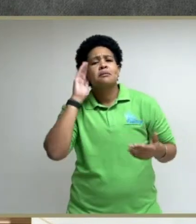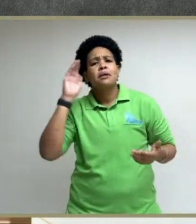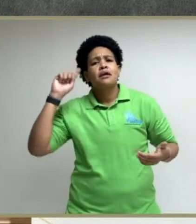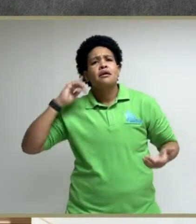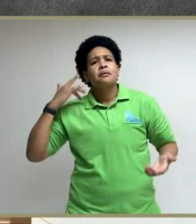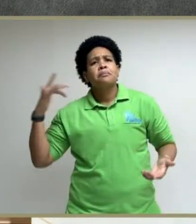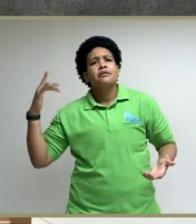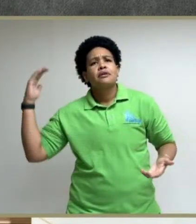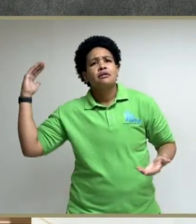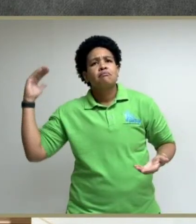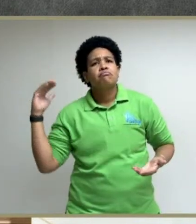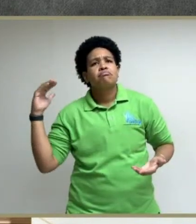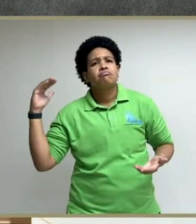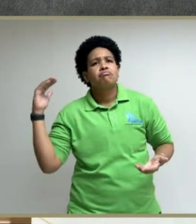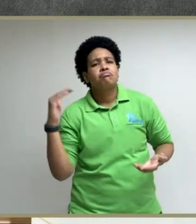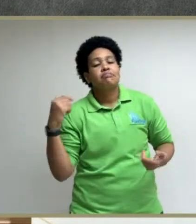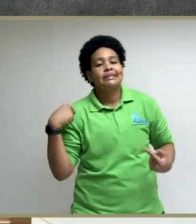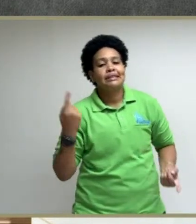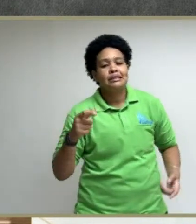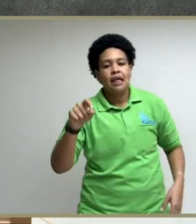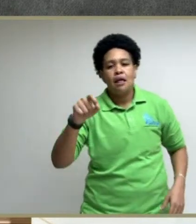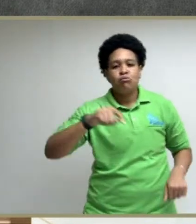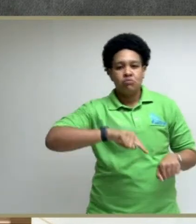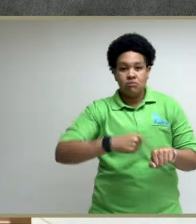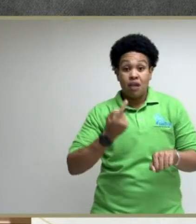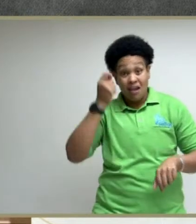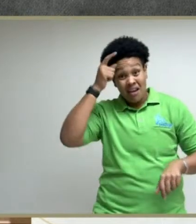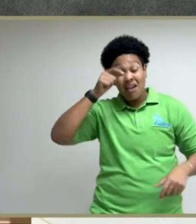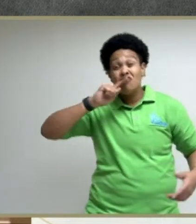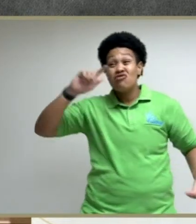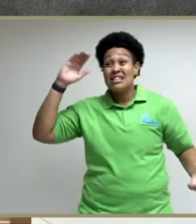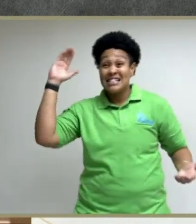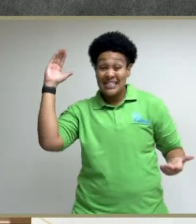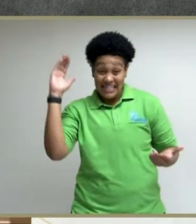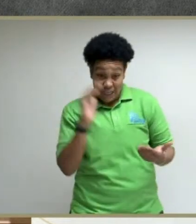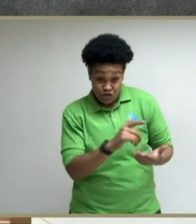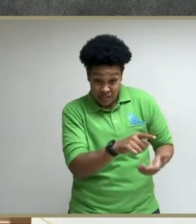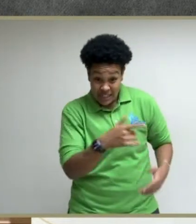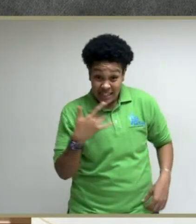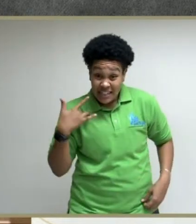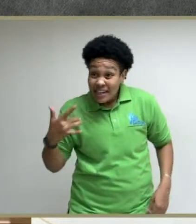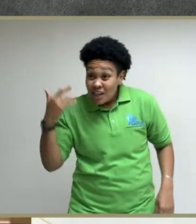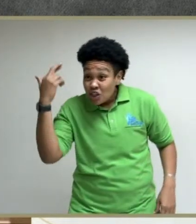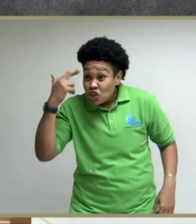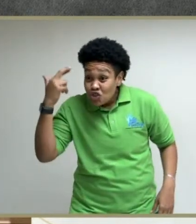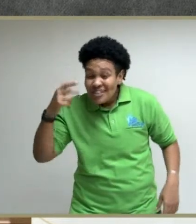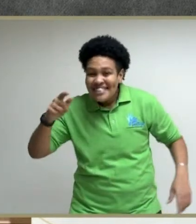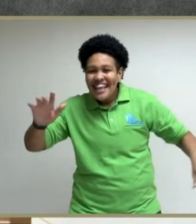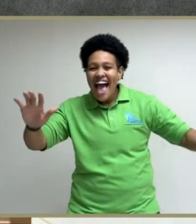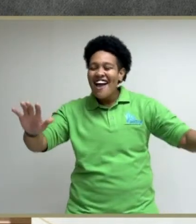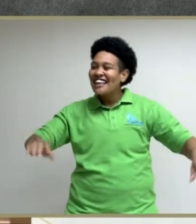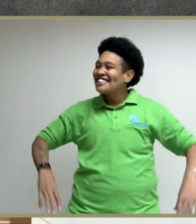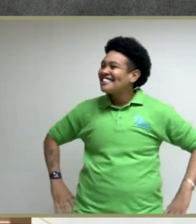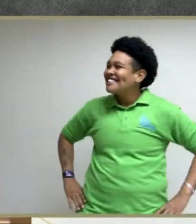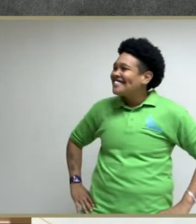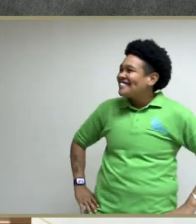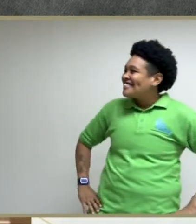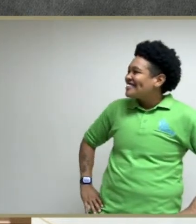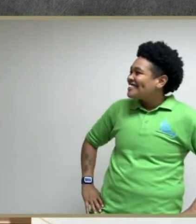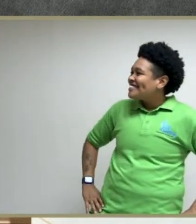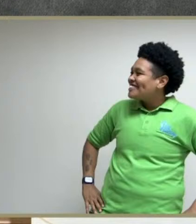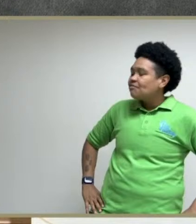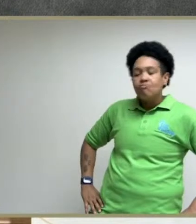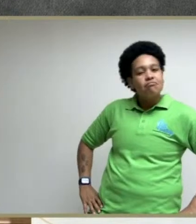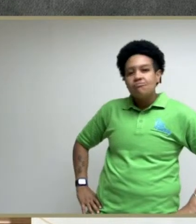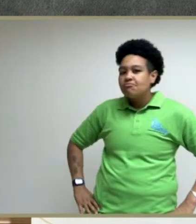of April. However, all of these decreases are not reasons to relax. Let us look further.